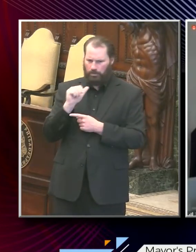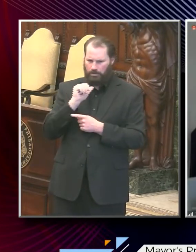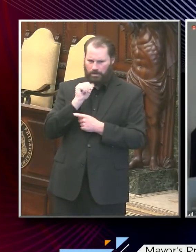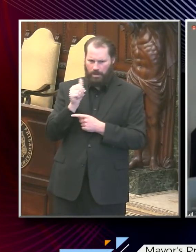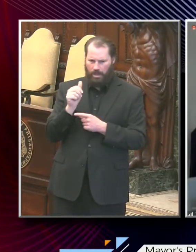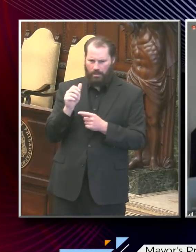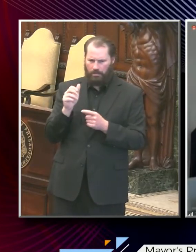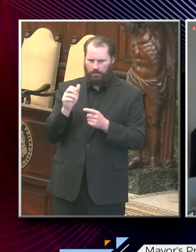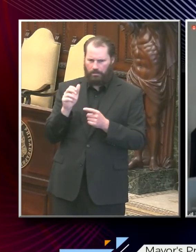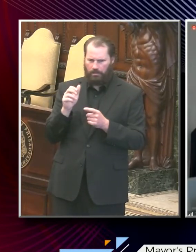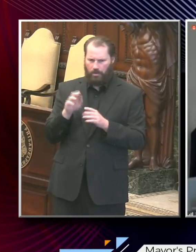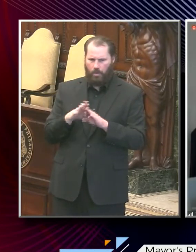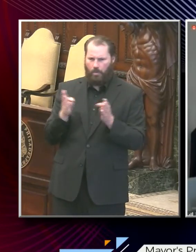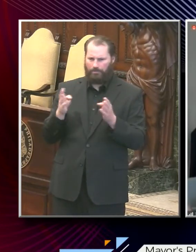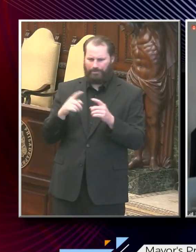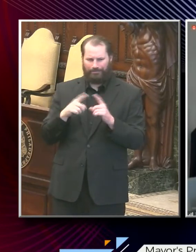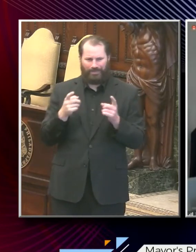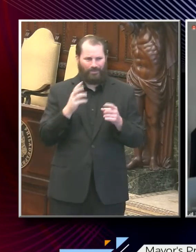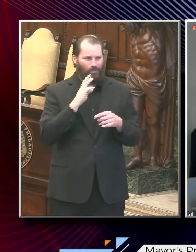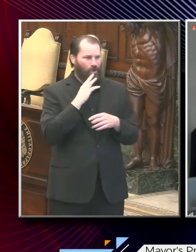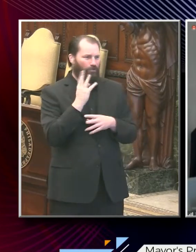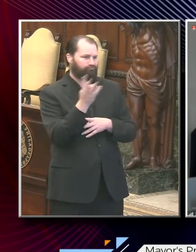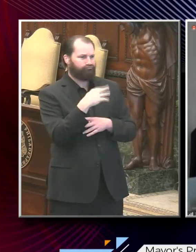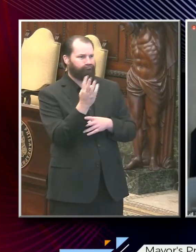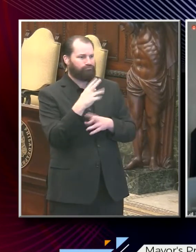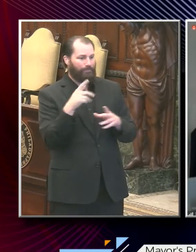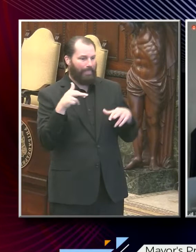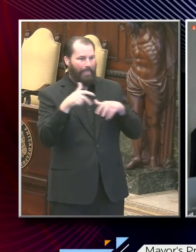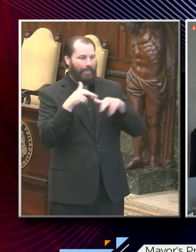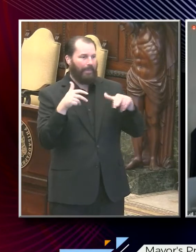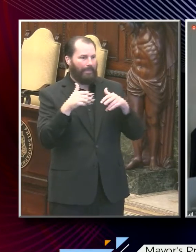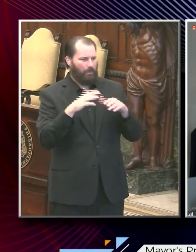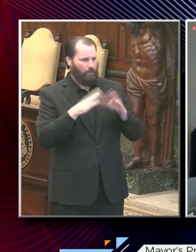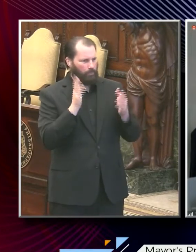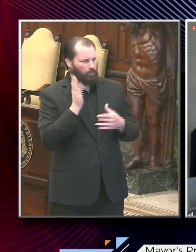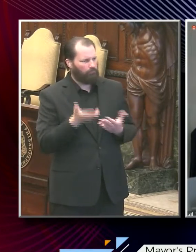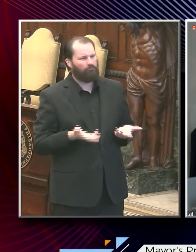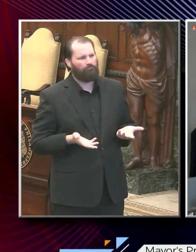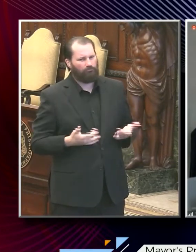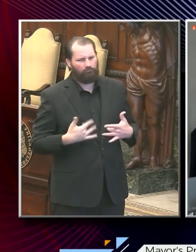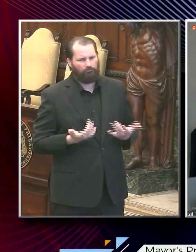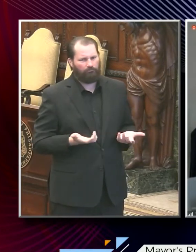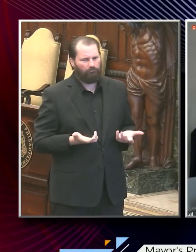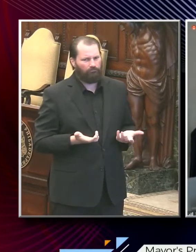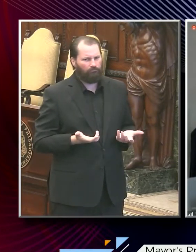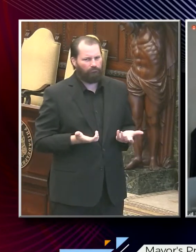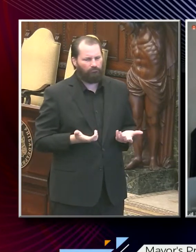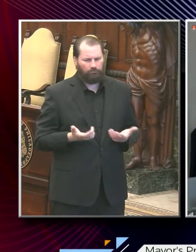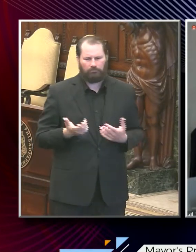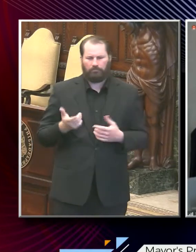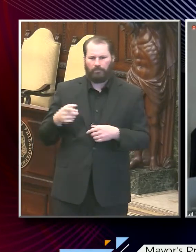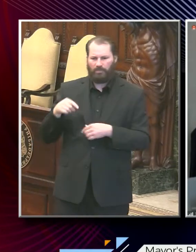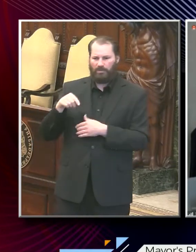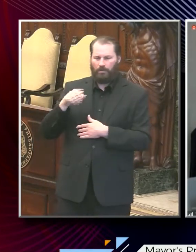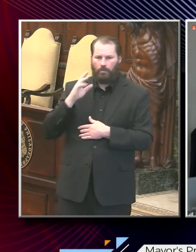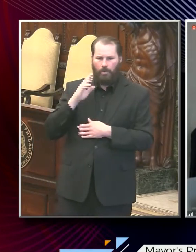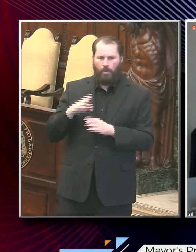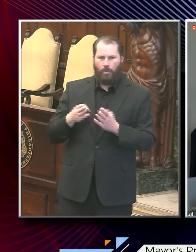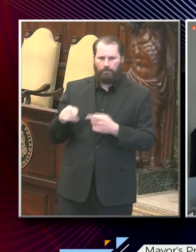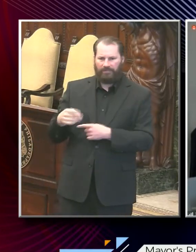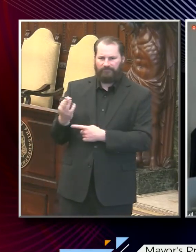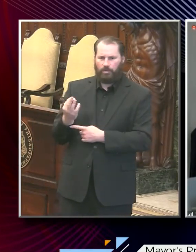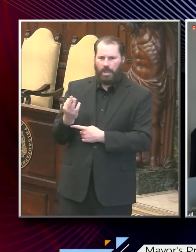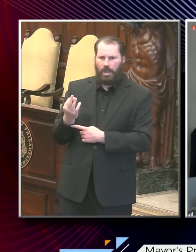Well, the pools will be reopened as of this Friday. We did not open them earlier because we were in a posture of saying,